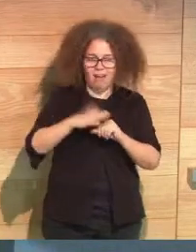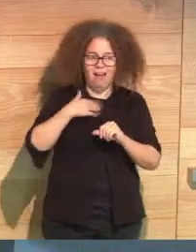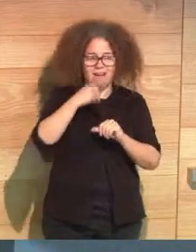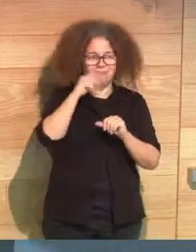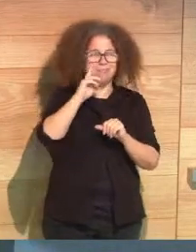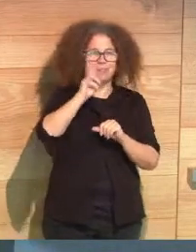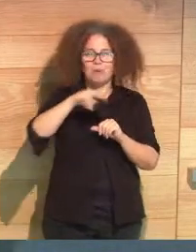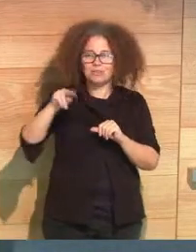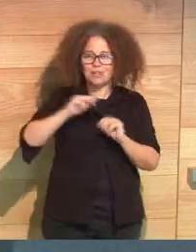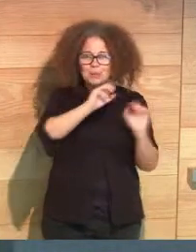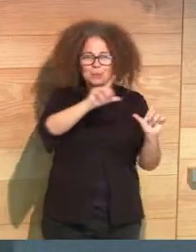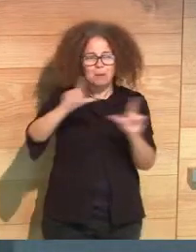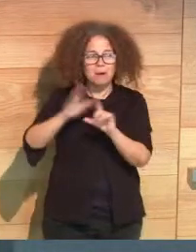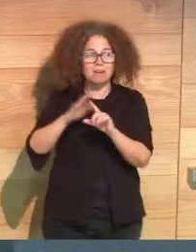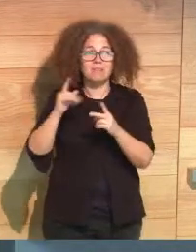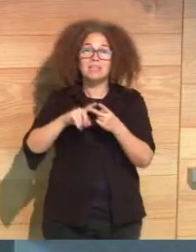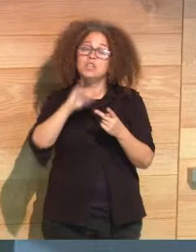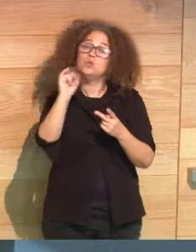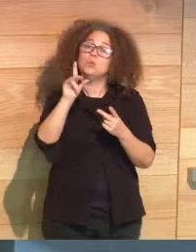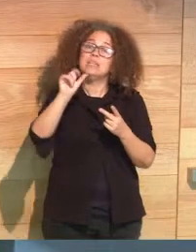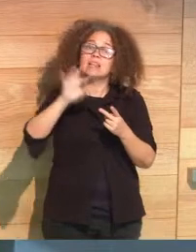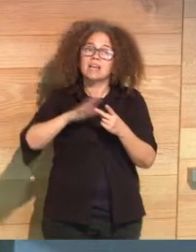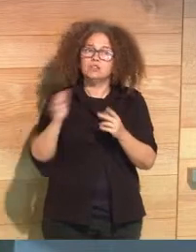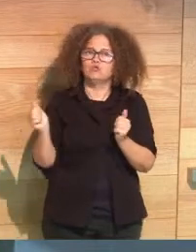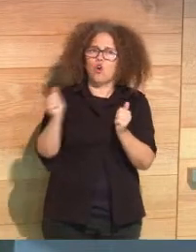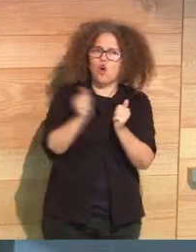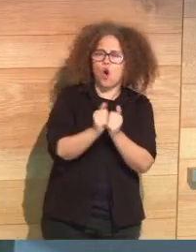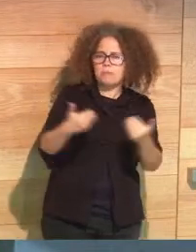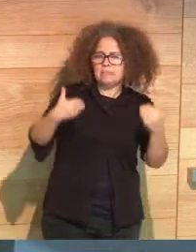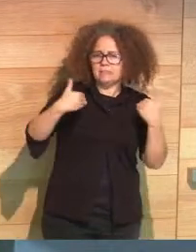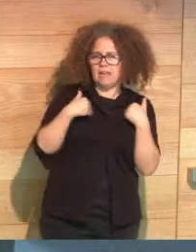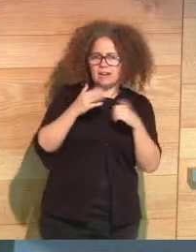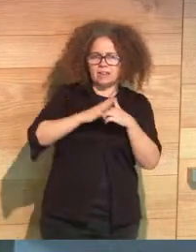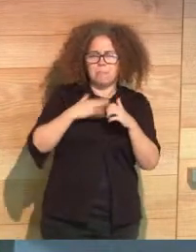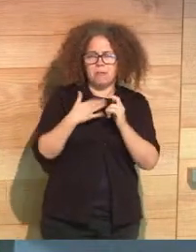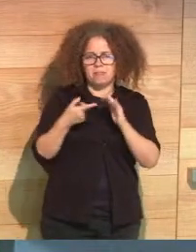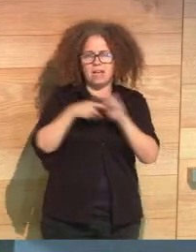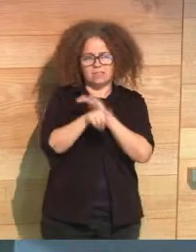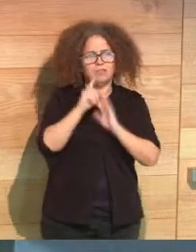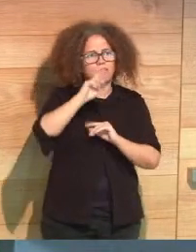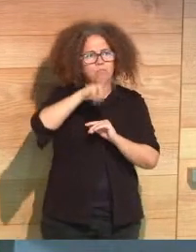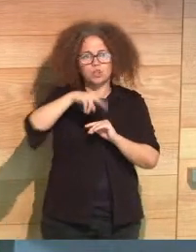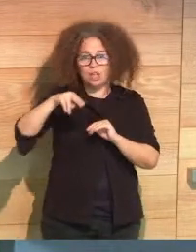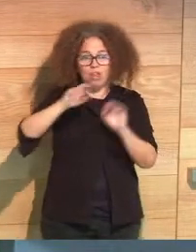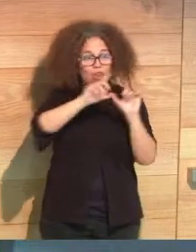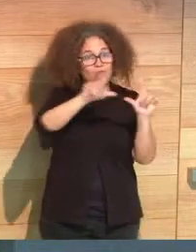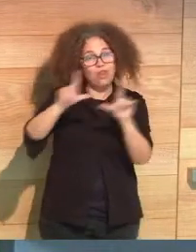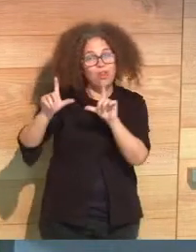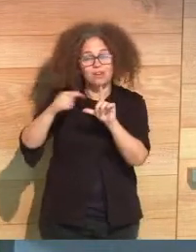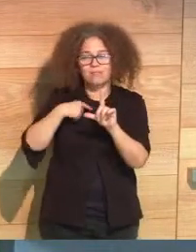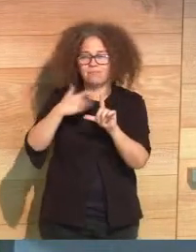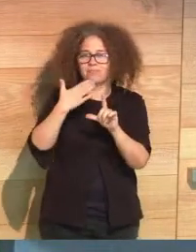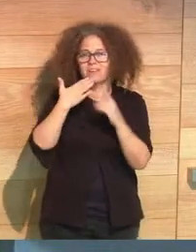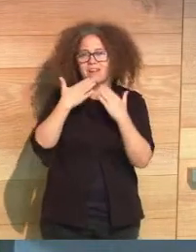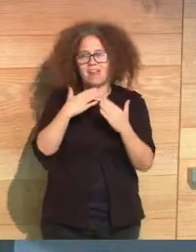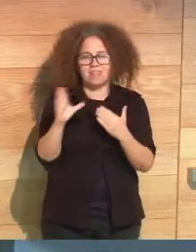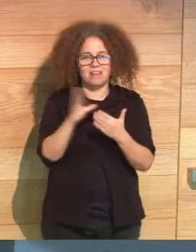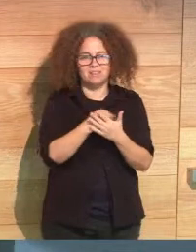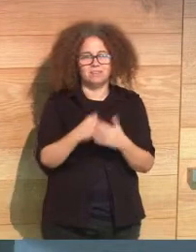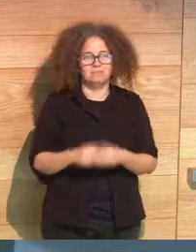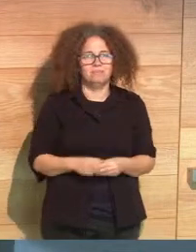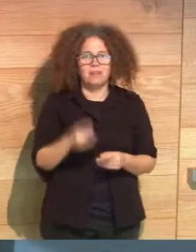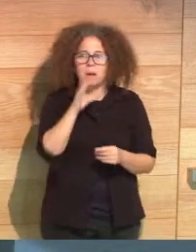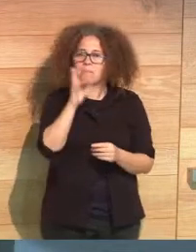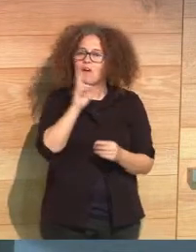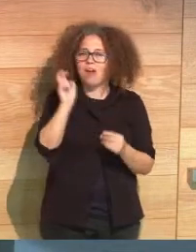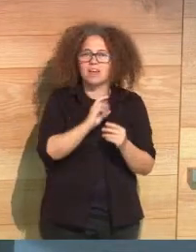we are showing today, and Juliette is the curator, and well, she is and has been the curator. Thank